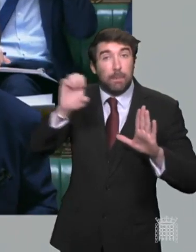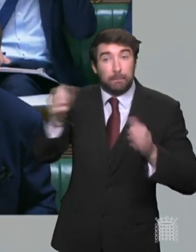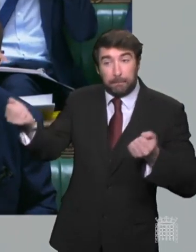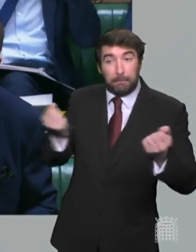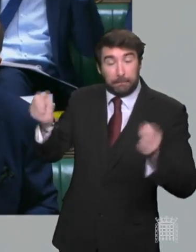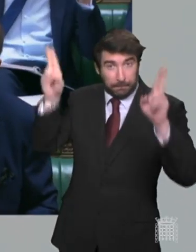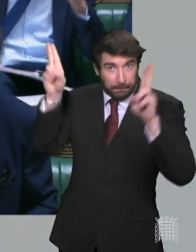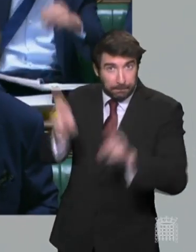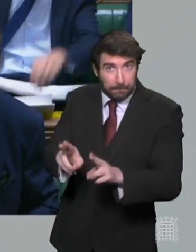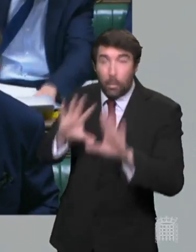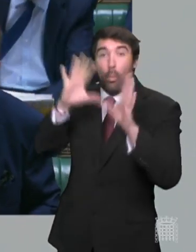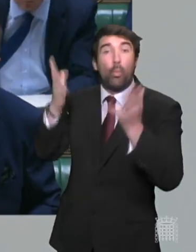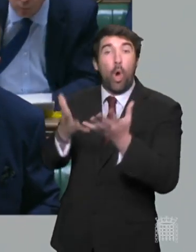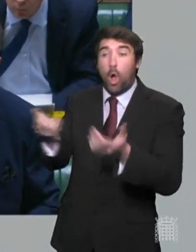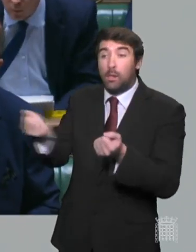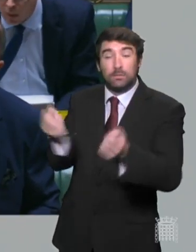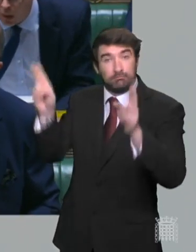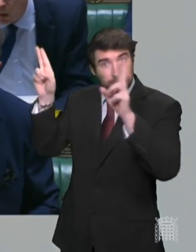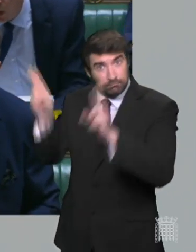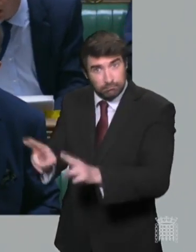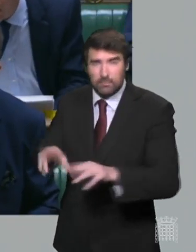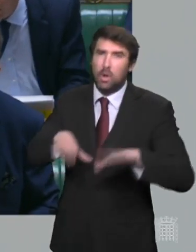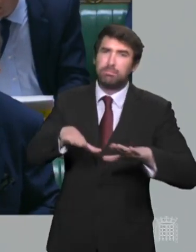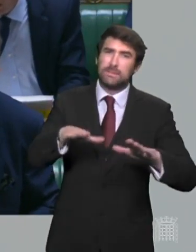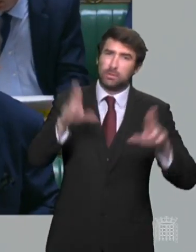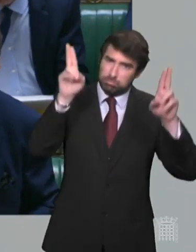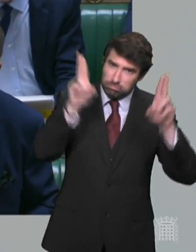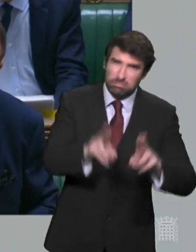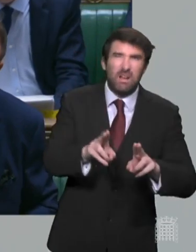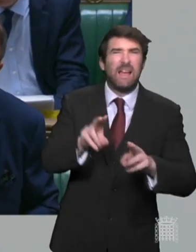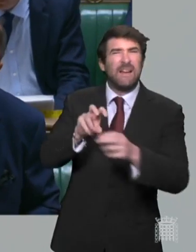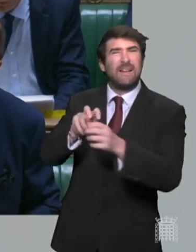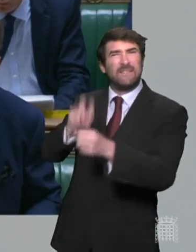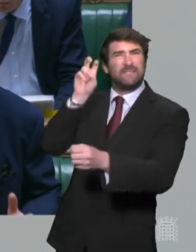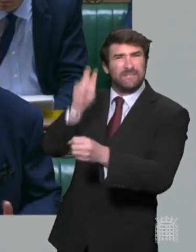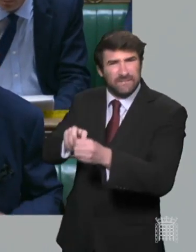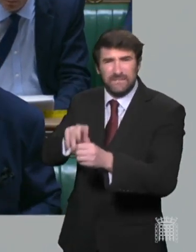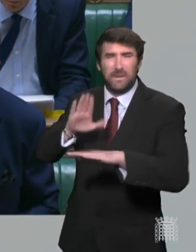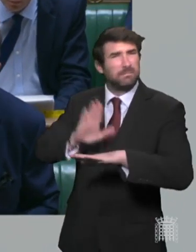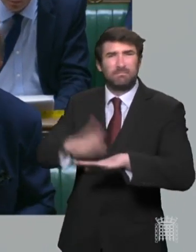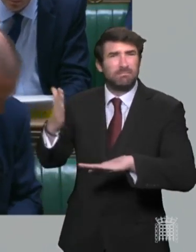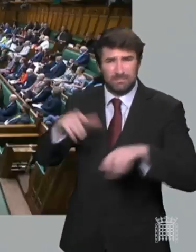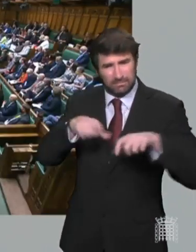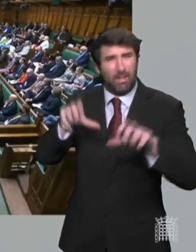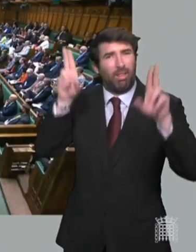place to help increase and improve and speed up the recruitment of HGV drivers in this